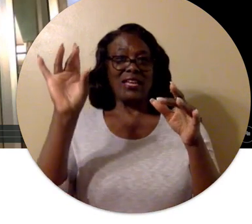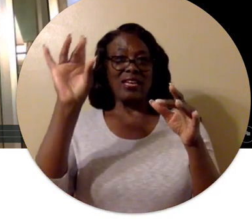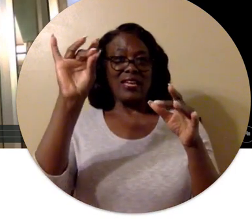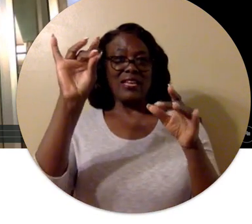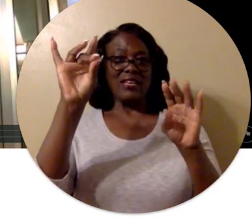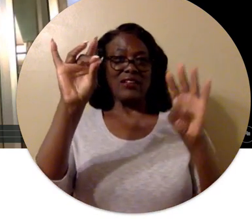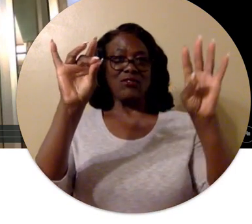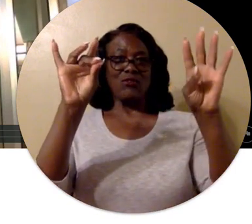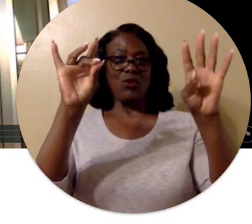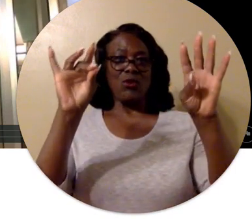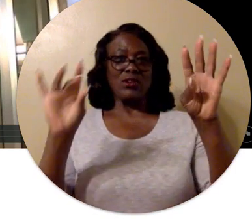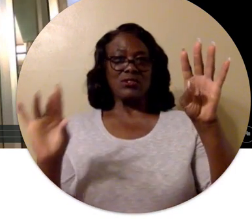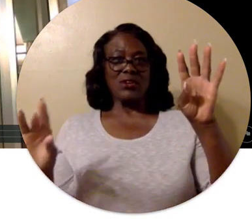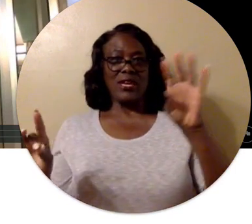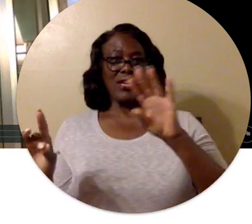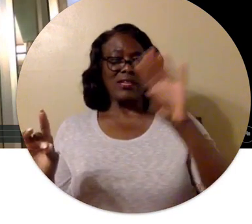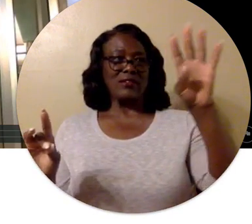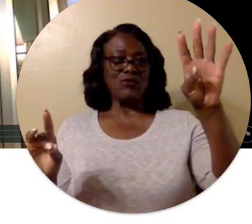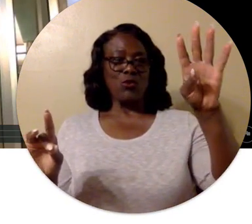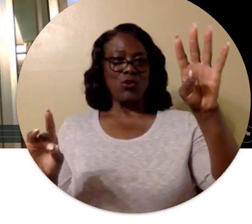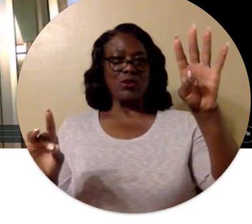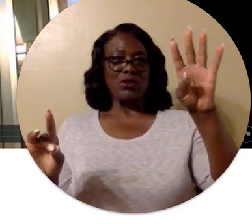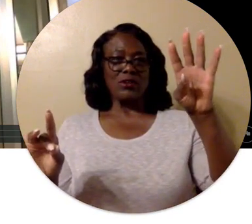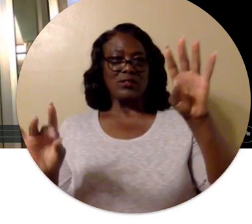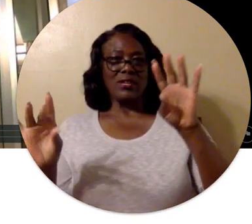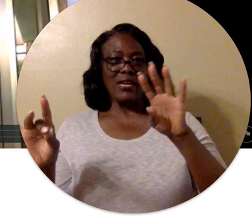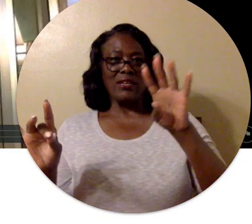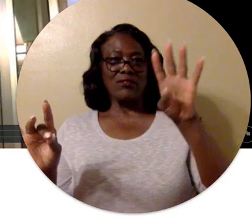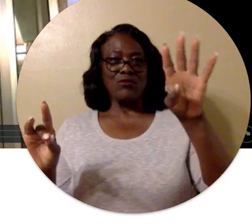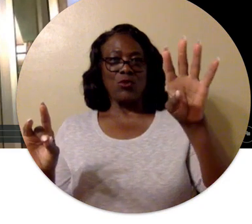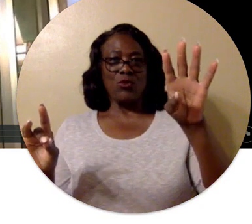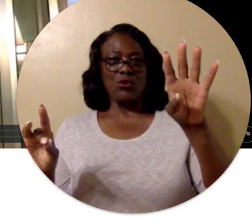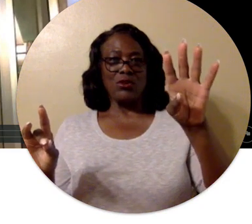here. So I'm going to multiply 80 times 4.